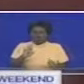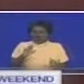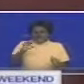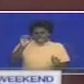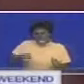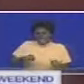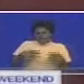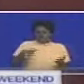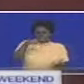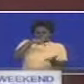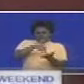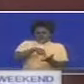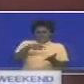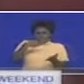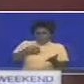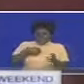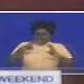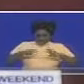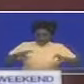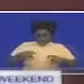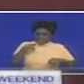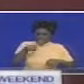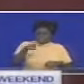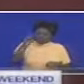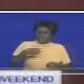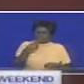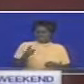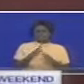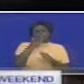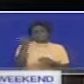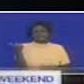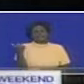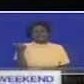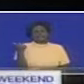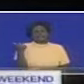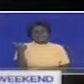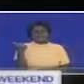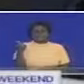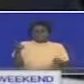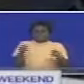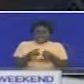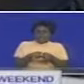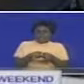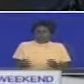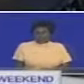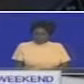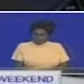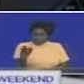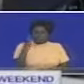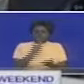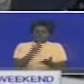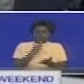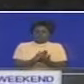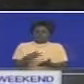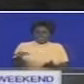stand on that. He said, we're investigating. That's what he should have said at the beginning. It later turned out that a bomb had been smuggled inside the region's